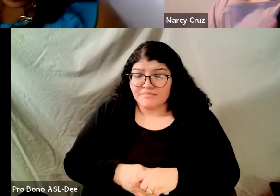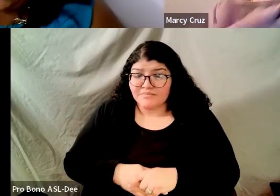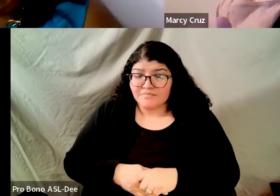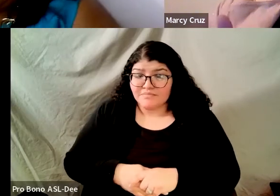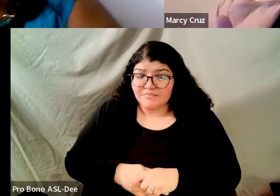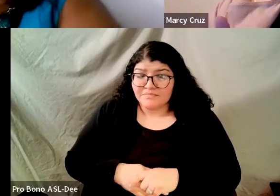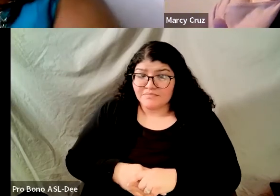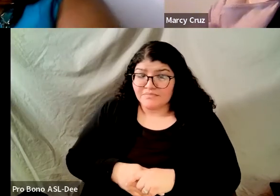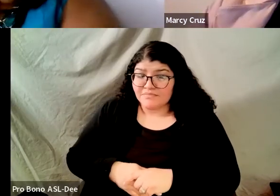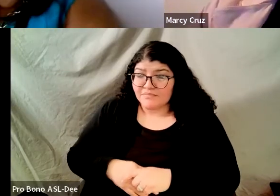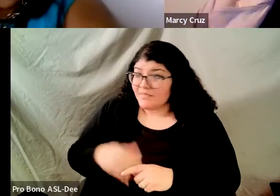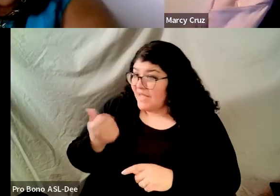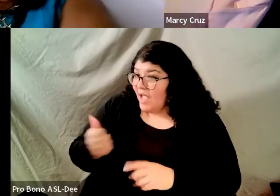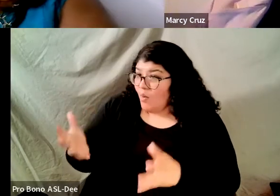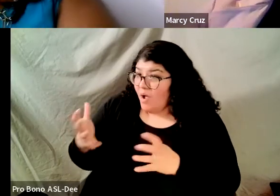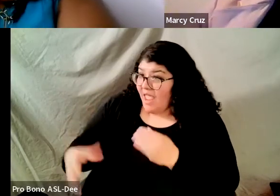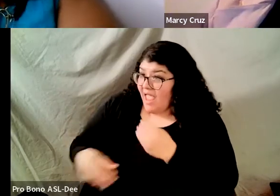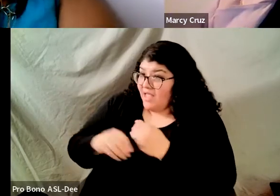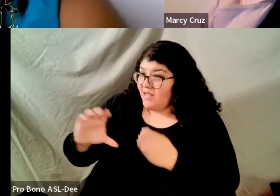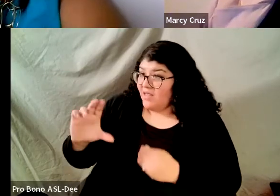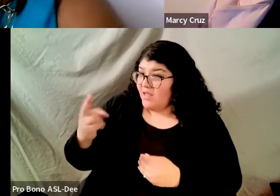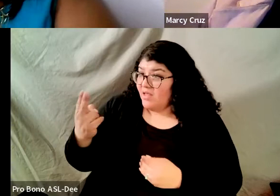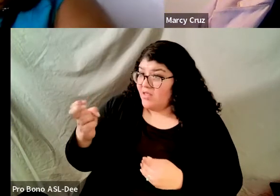So is there anything else you'd want to add, Chenese?